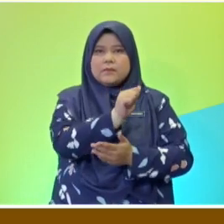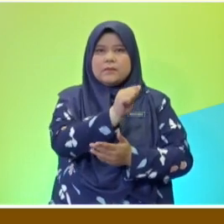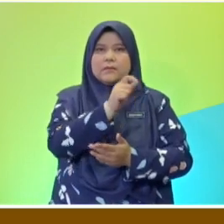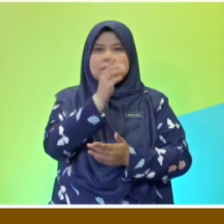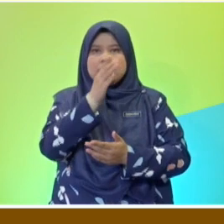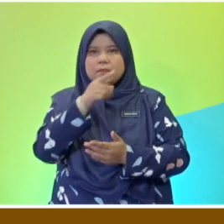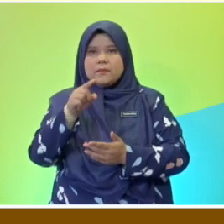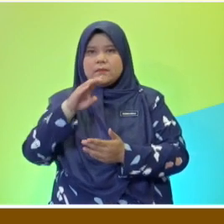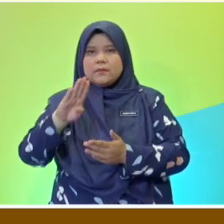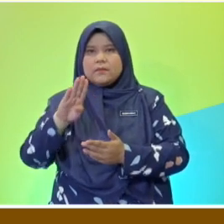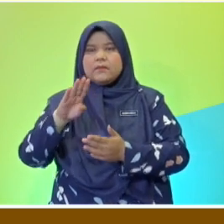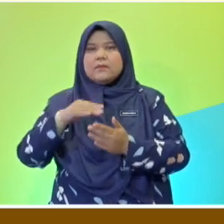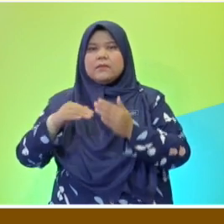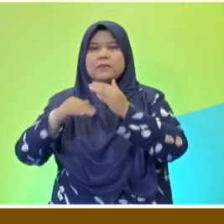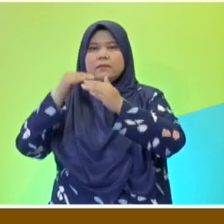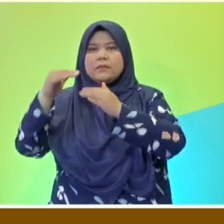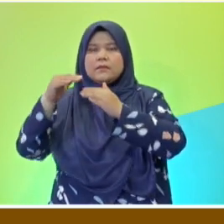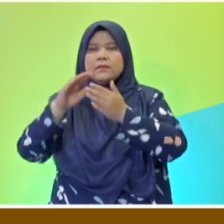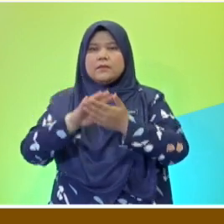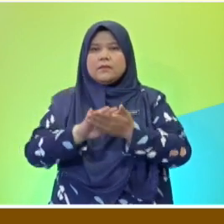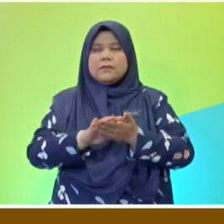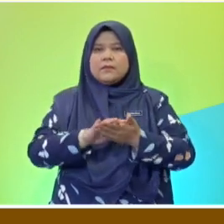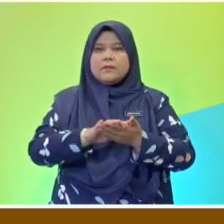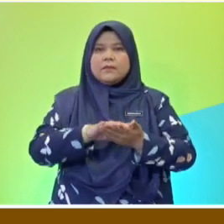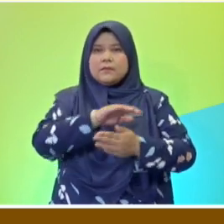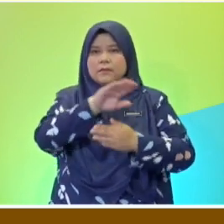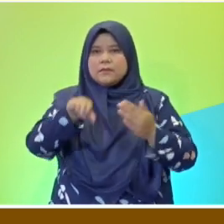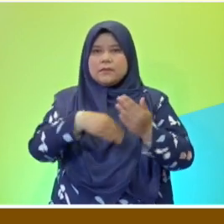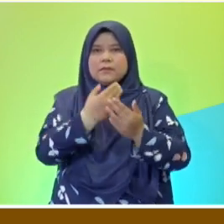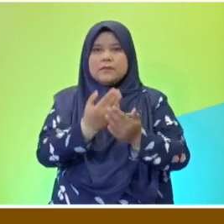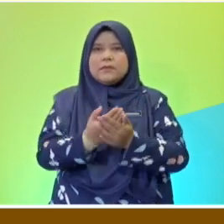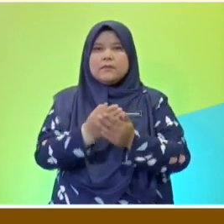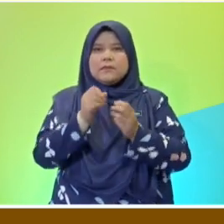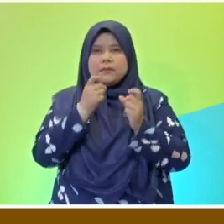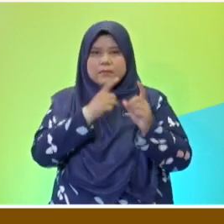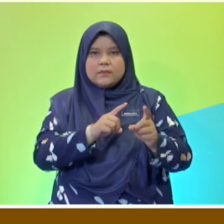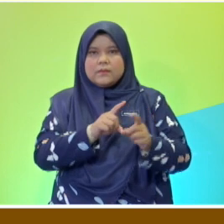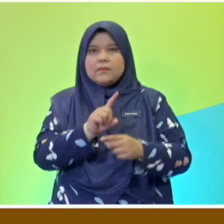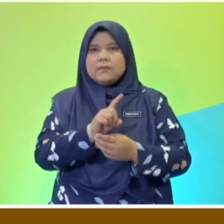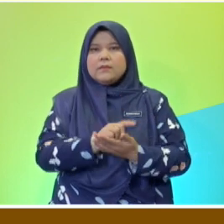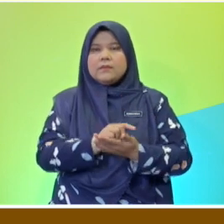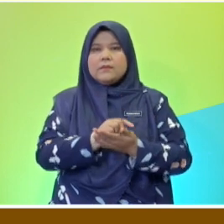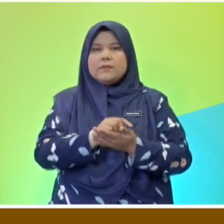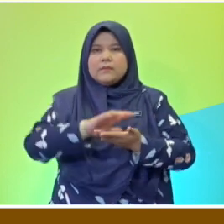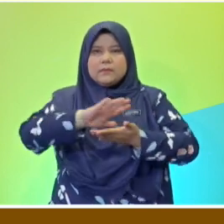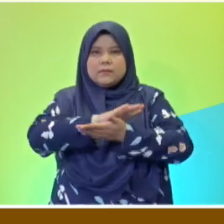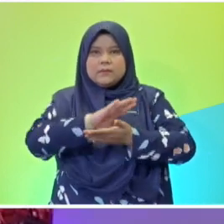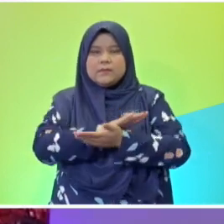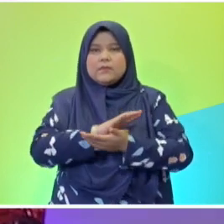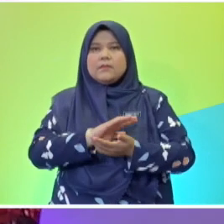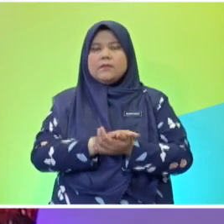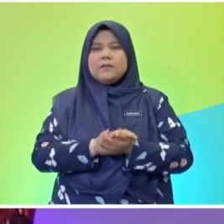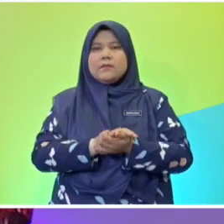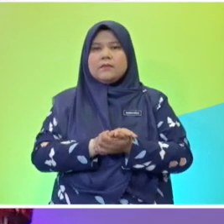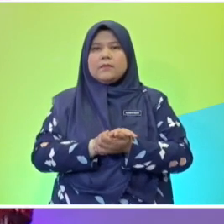B1 levels of the CFR, and all questions are going to be answered on the answer sheet. Okay, got it.